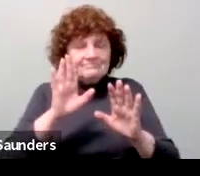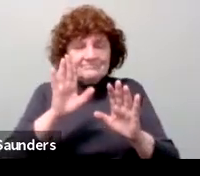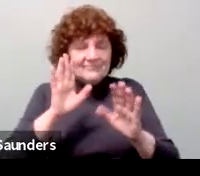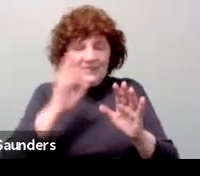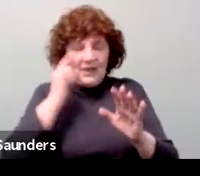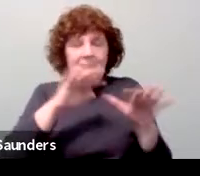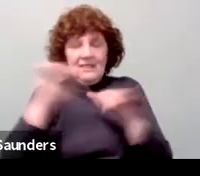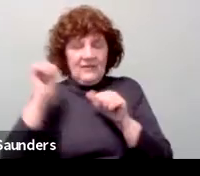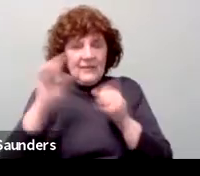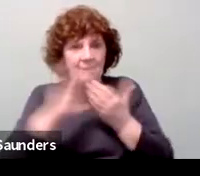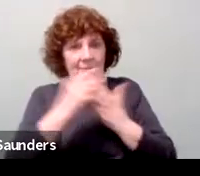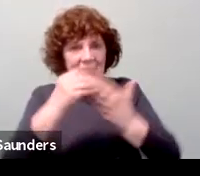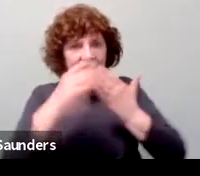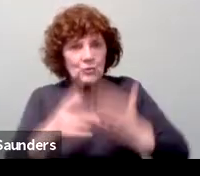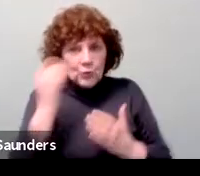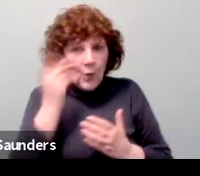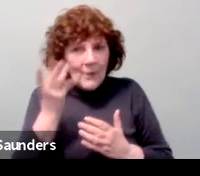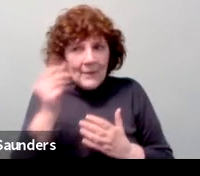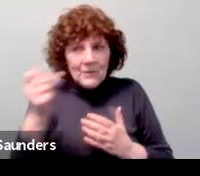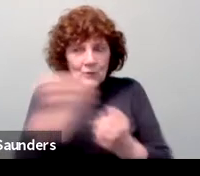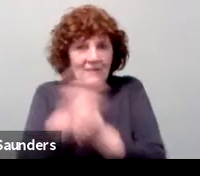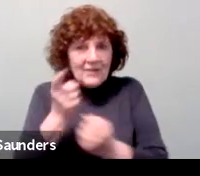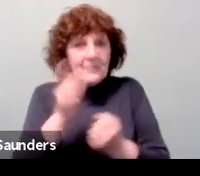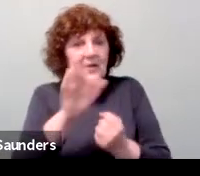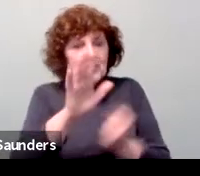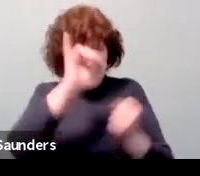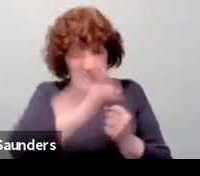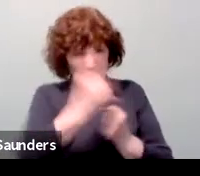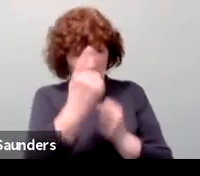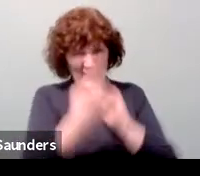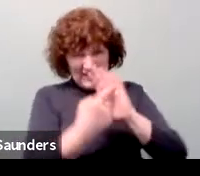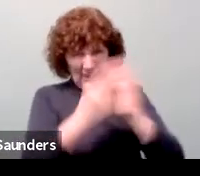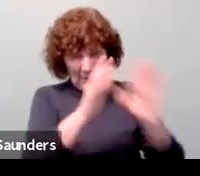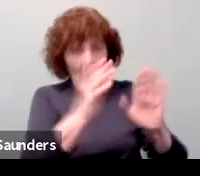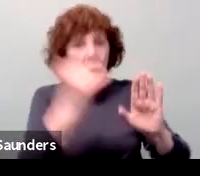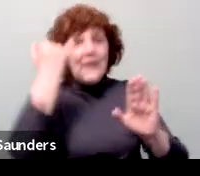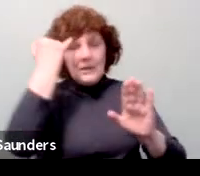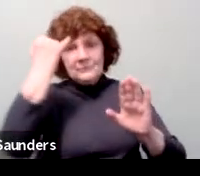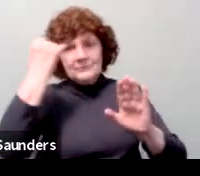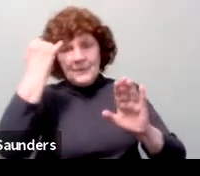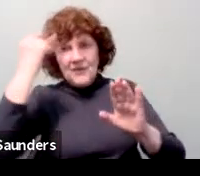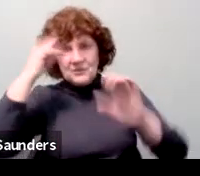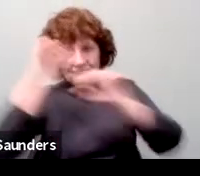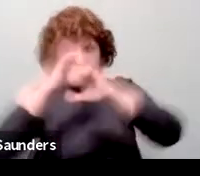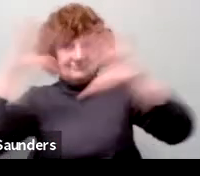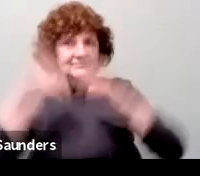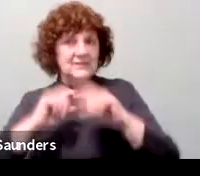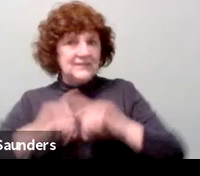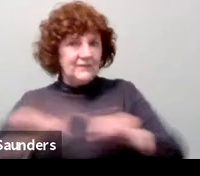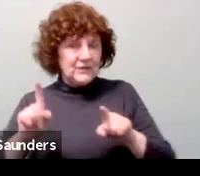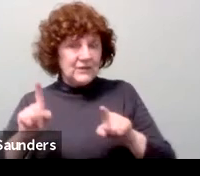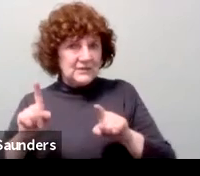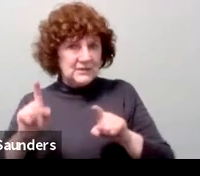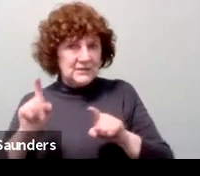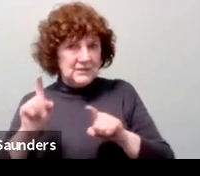let's posit a different timeline. Let's posit a timeline where the day they were going to come check out your shul in their